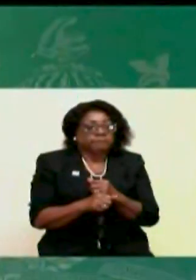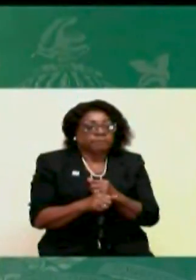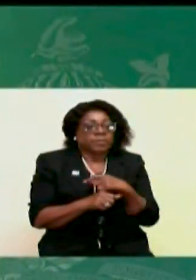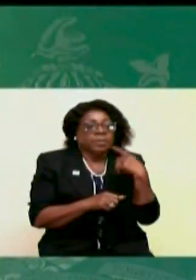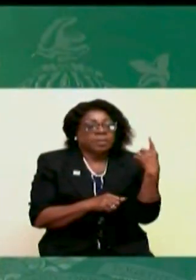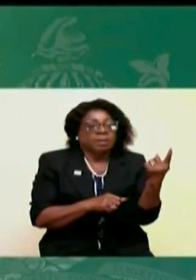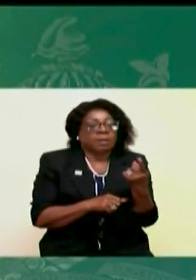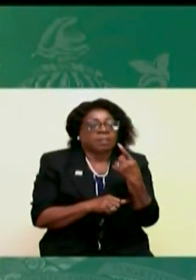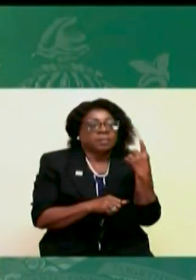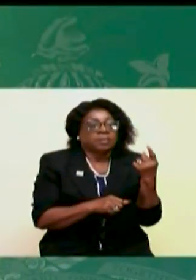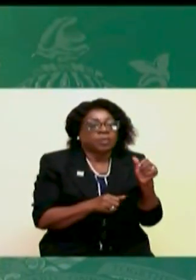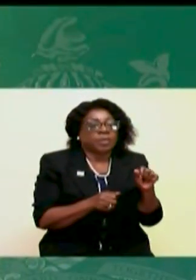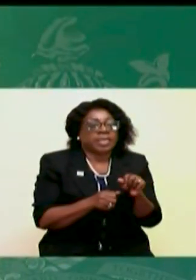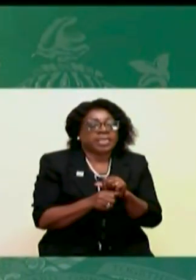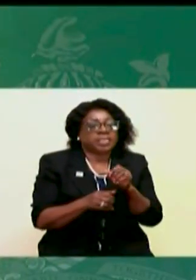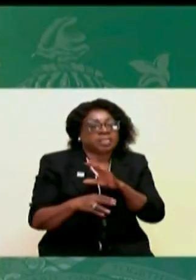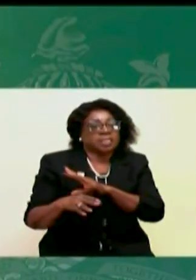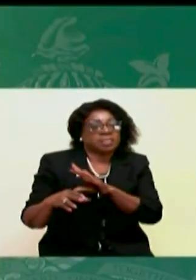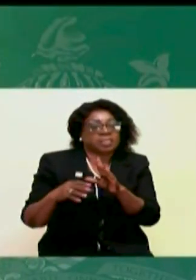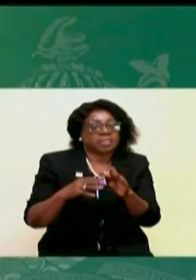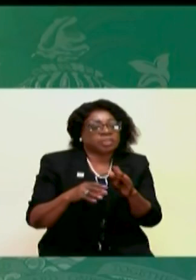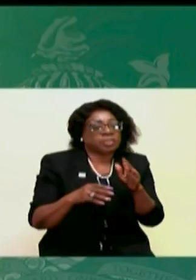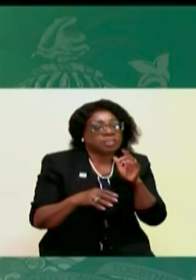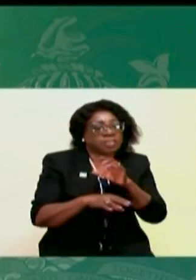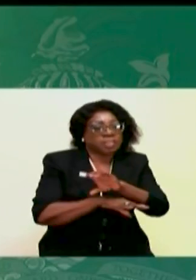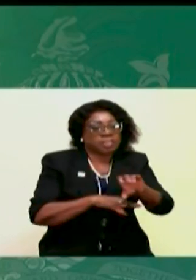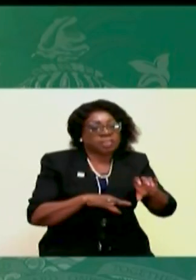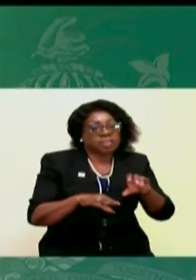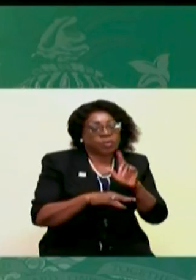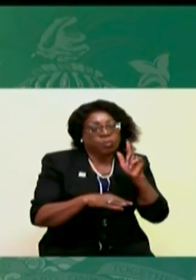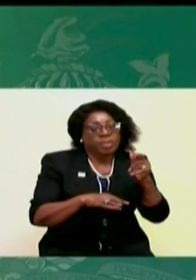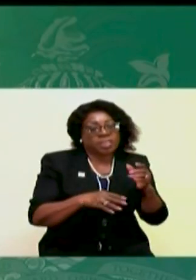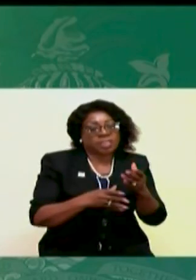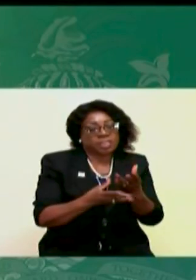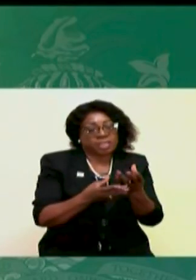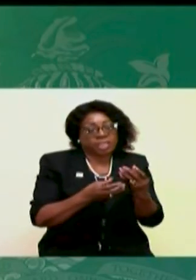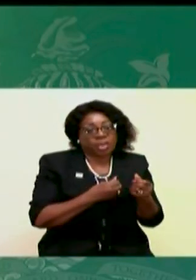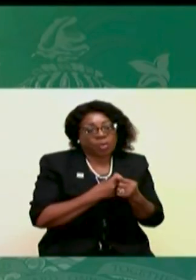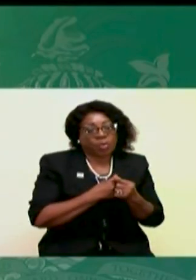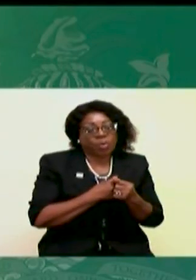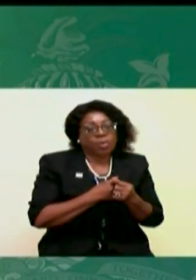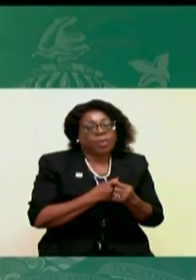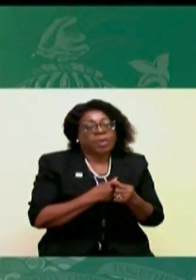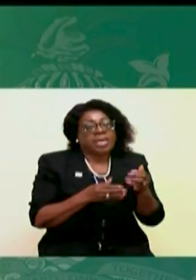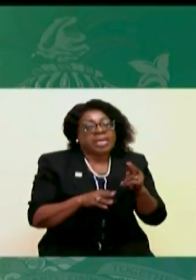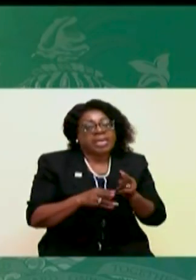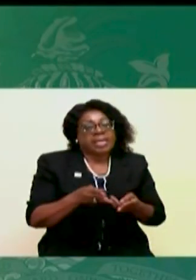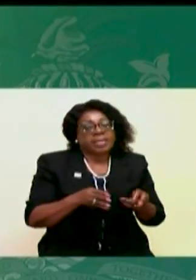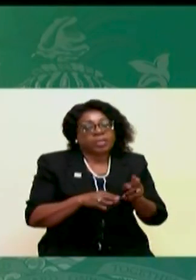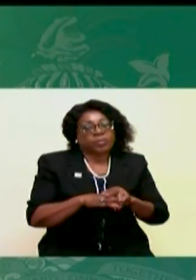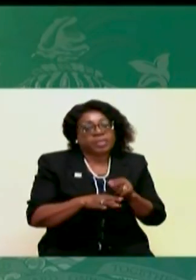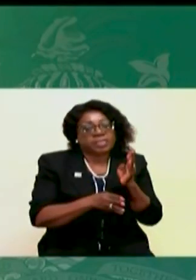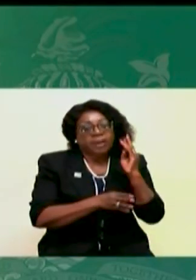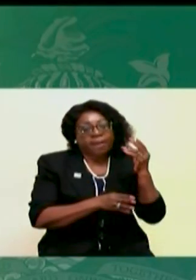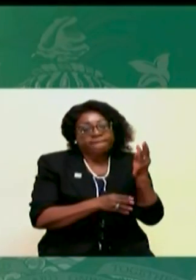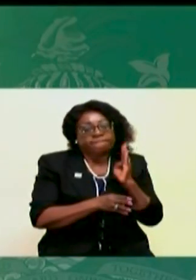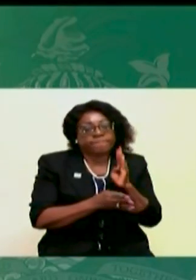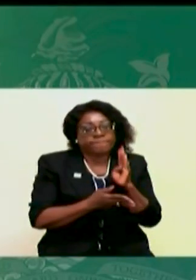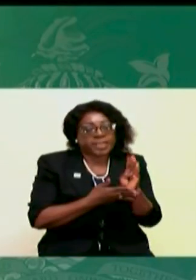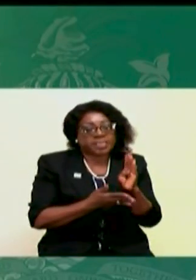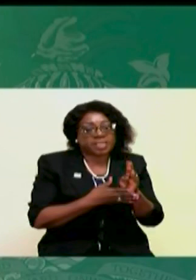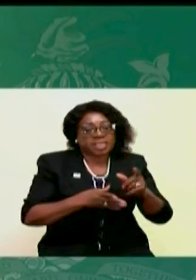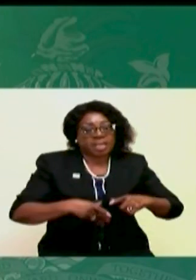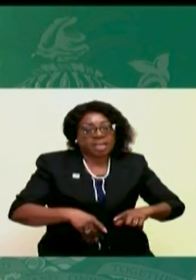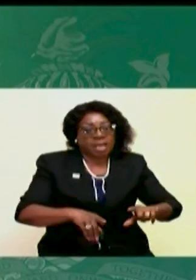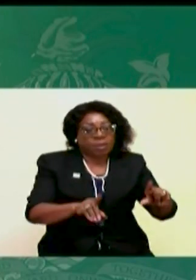Also, each constituency will secure increased budgeted allowances, which are necessary adjustments to ensure that